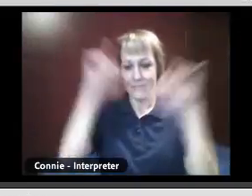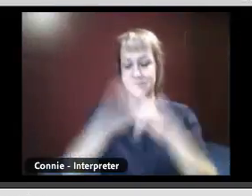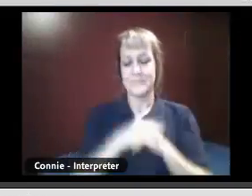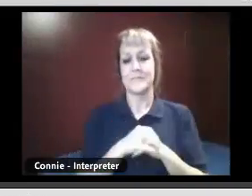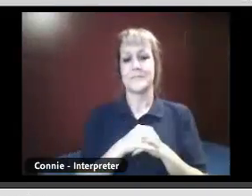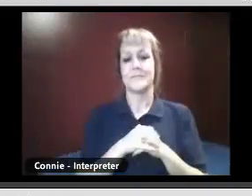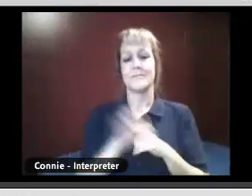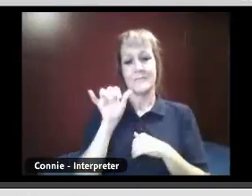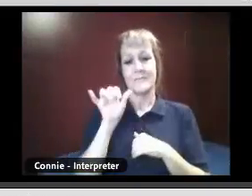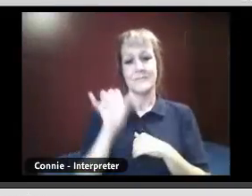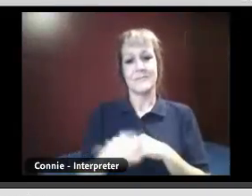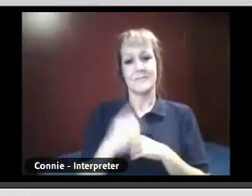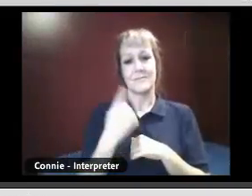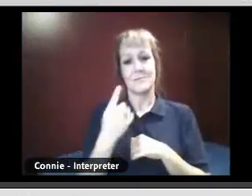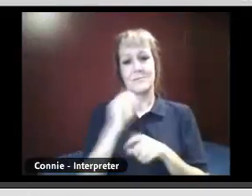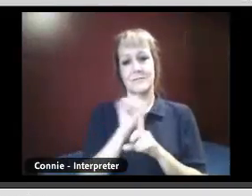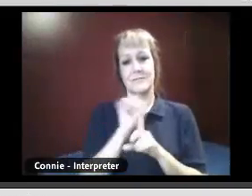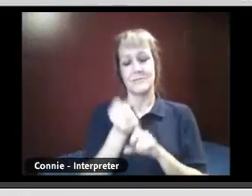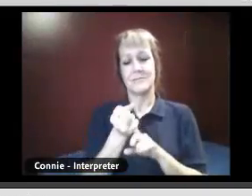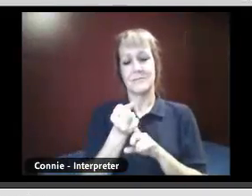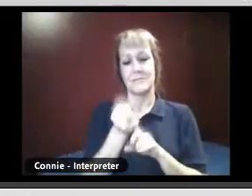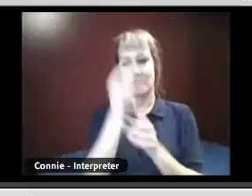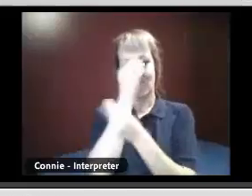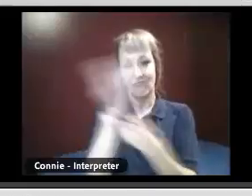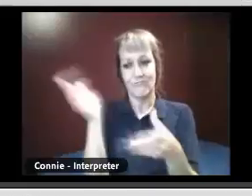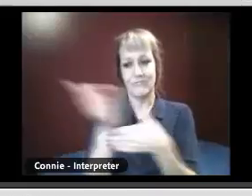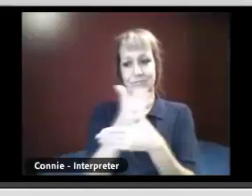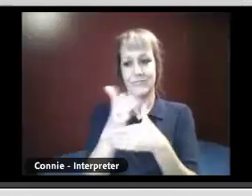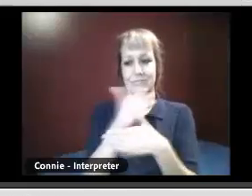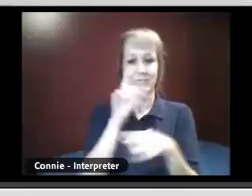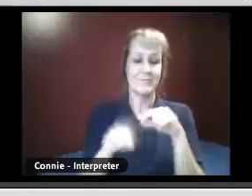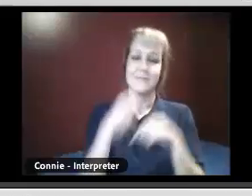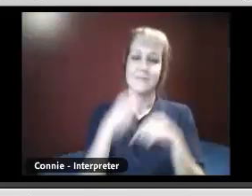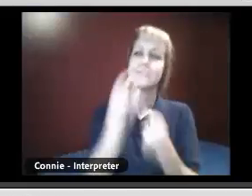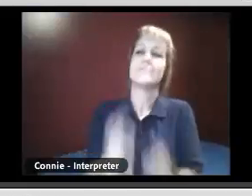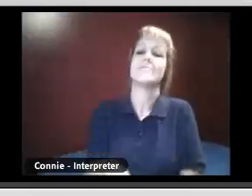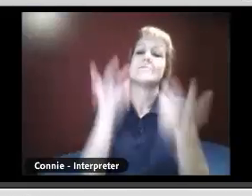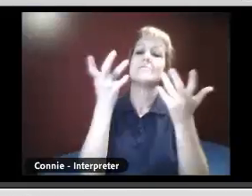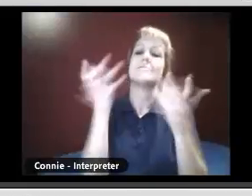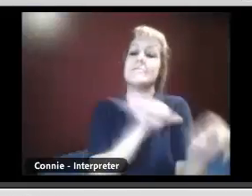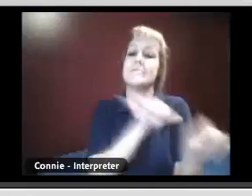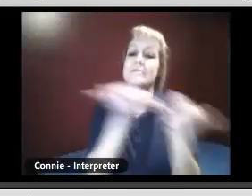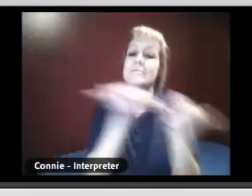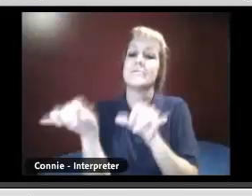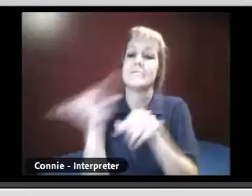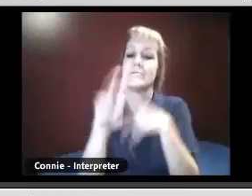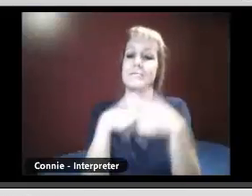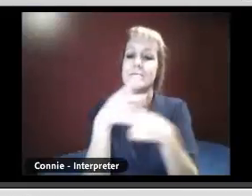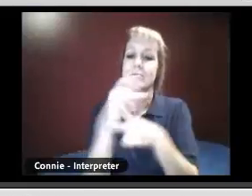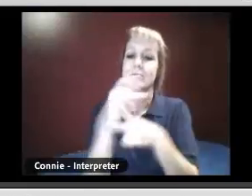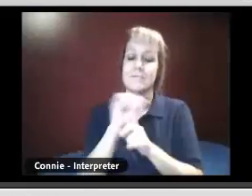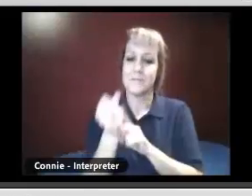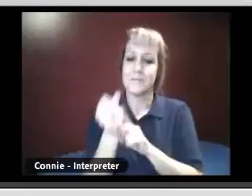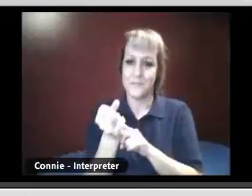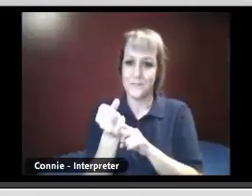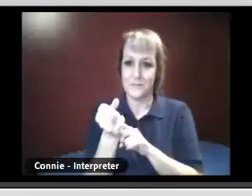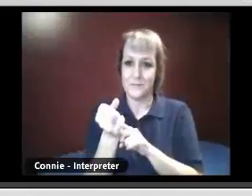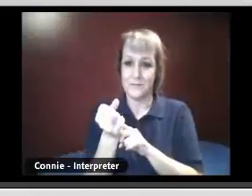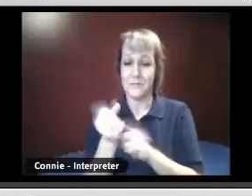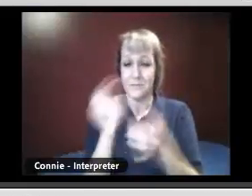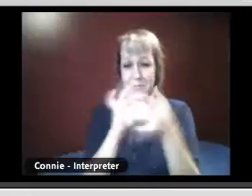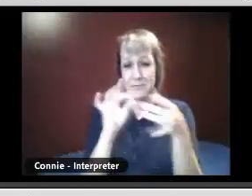is just one situation I'm sharing with you, but I cannot tell you how many of those similar that I have met. So the basic message I give to